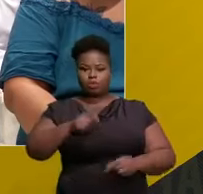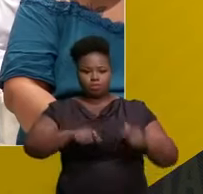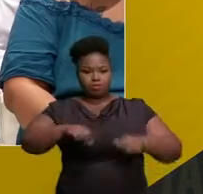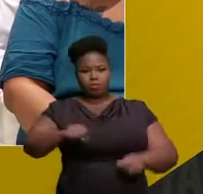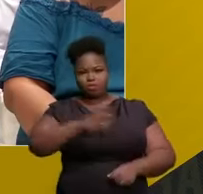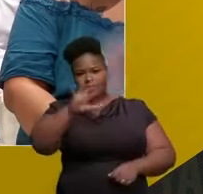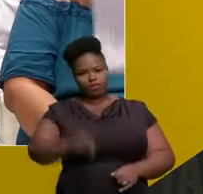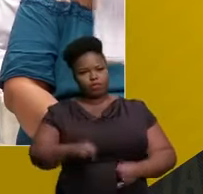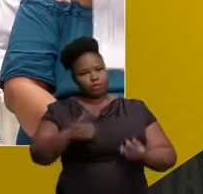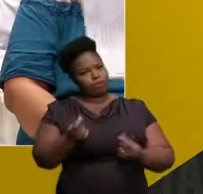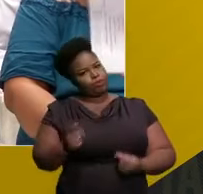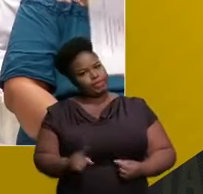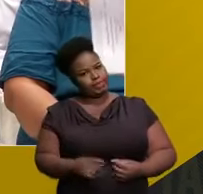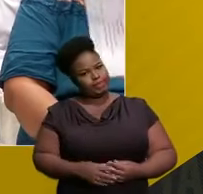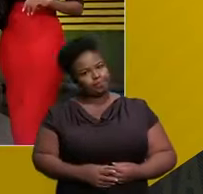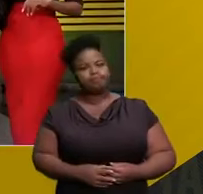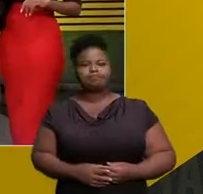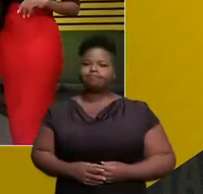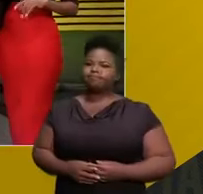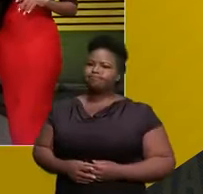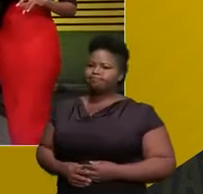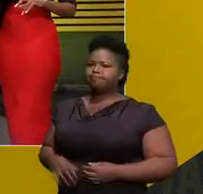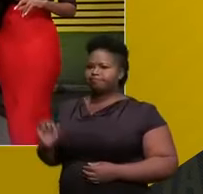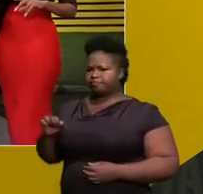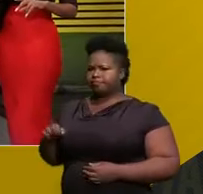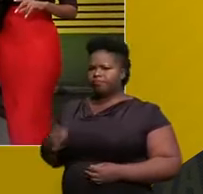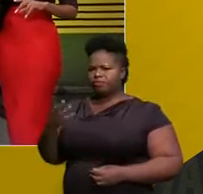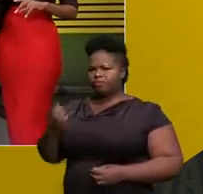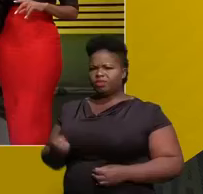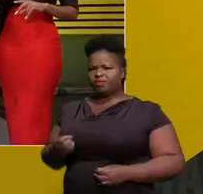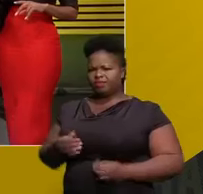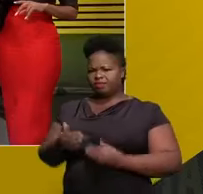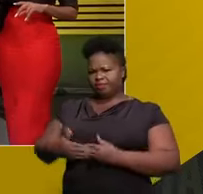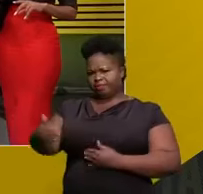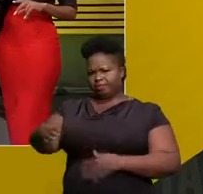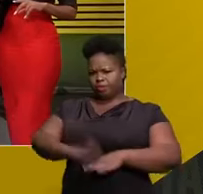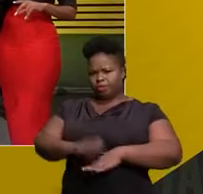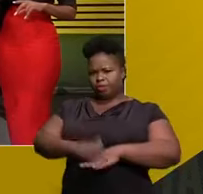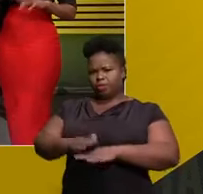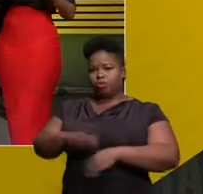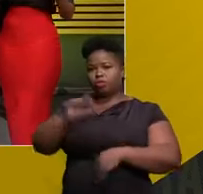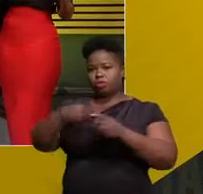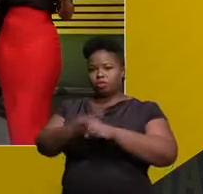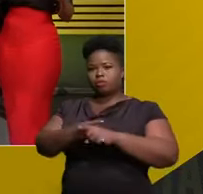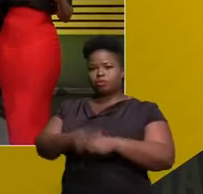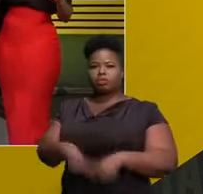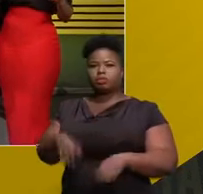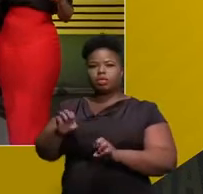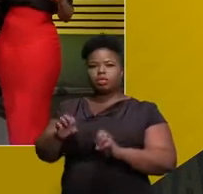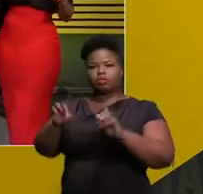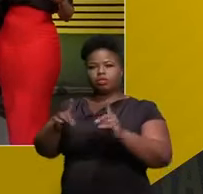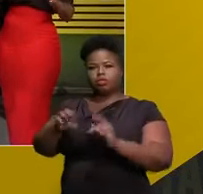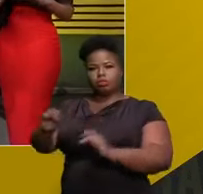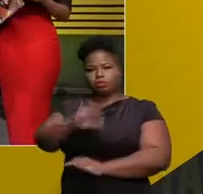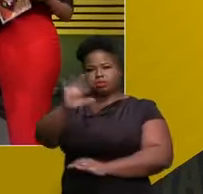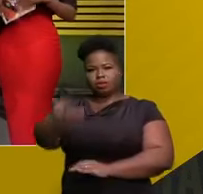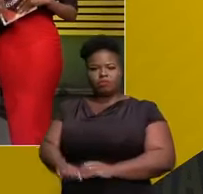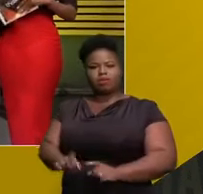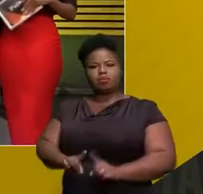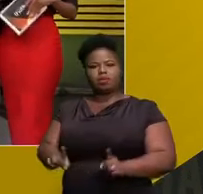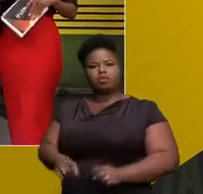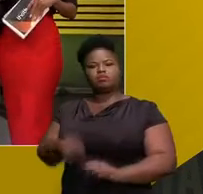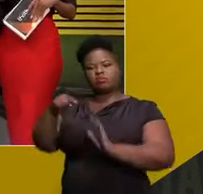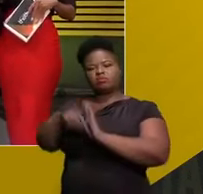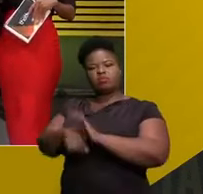Africans to take advantage of that? Speaking about that, we've got an episode that's still coming up about the face of education in South Africa. Now